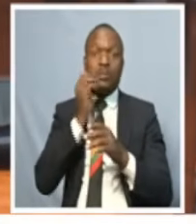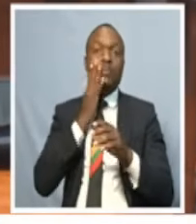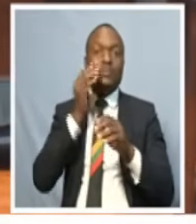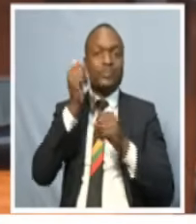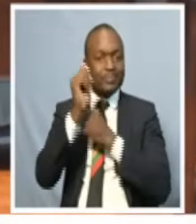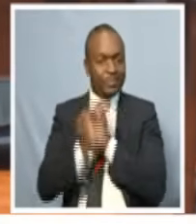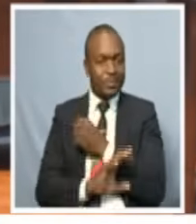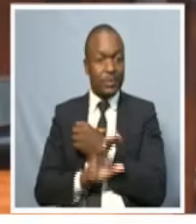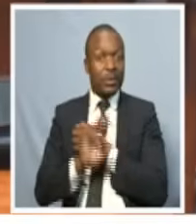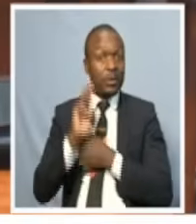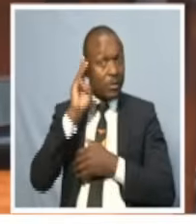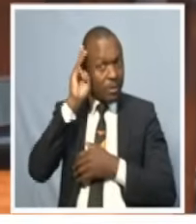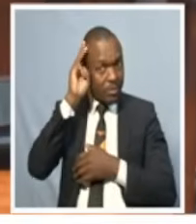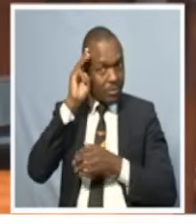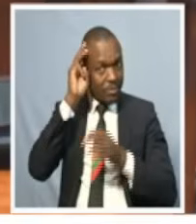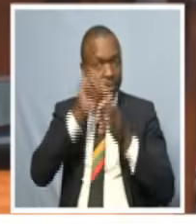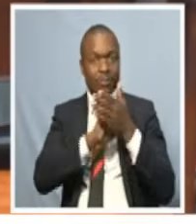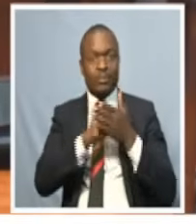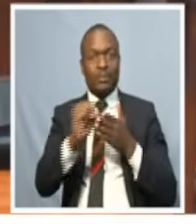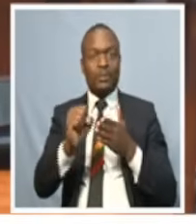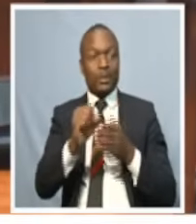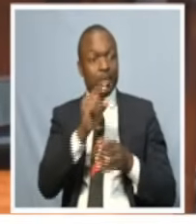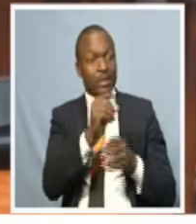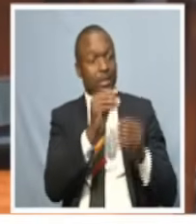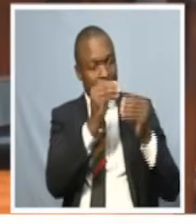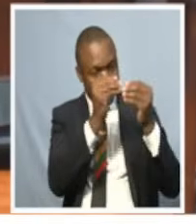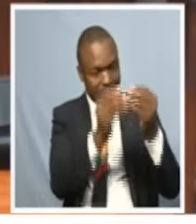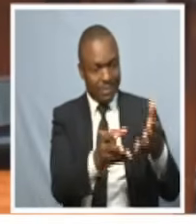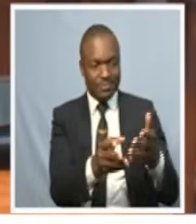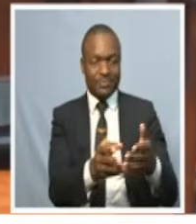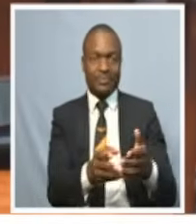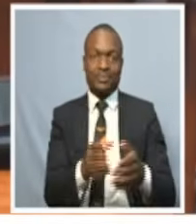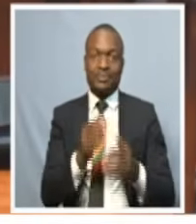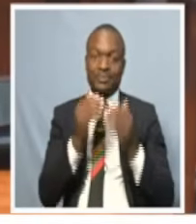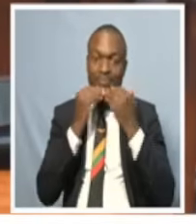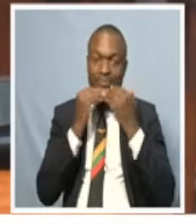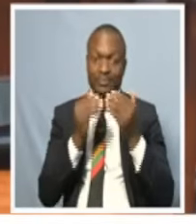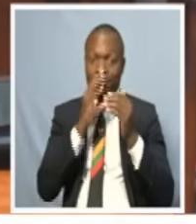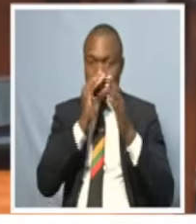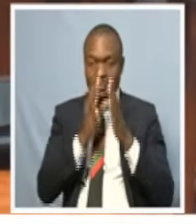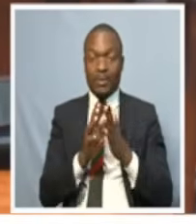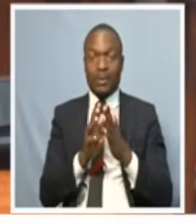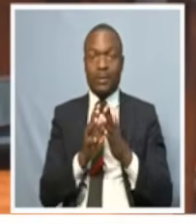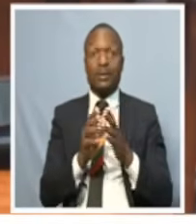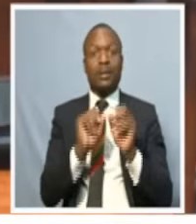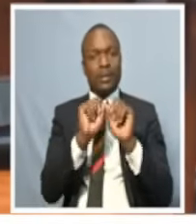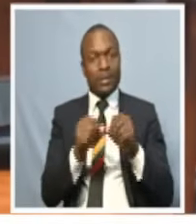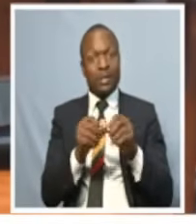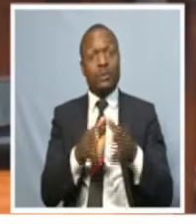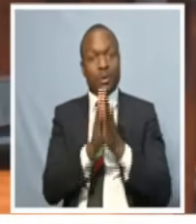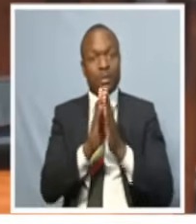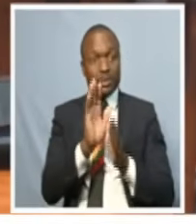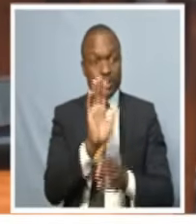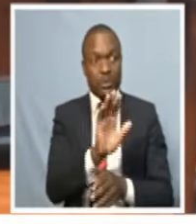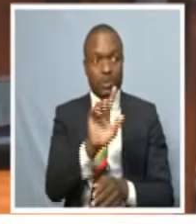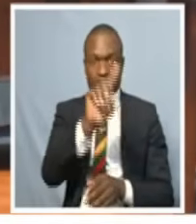Affairs on the ministerial statement that he gave. Thank you, Madam Speaker. Can you ask the question? Madam